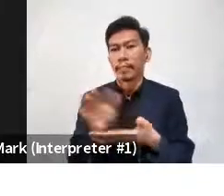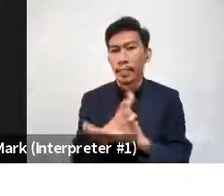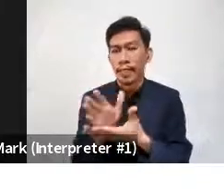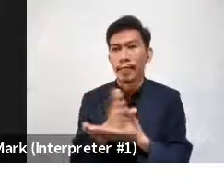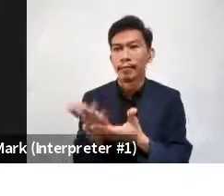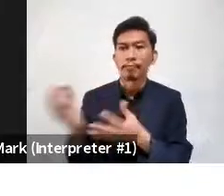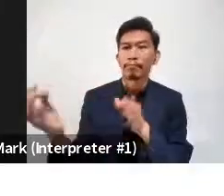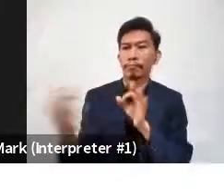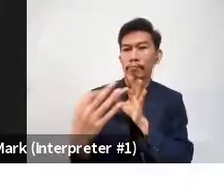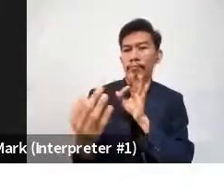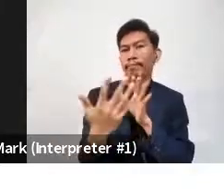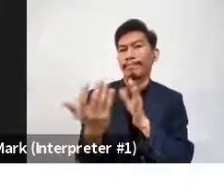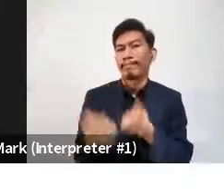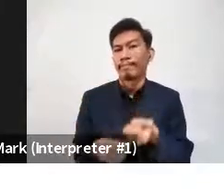suggestions.